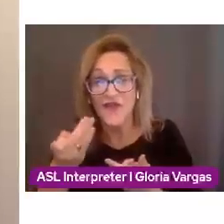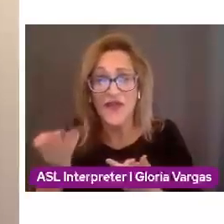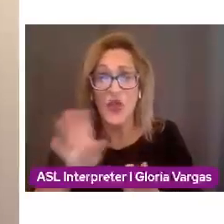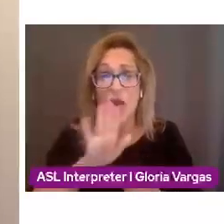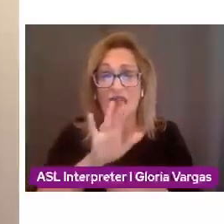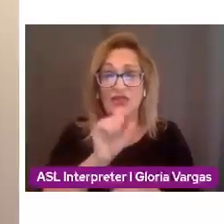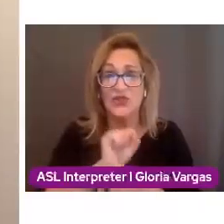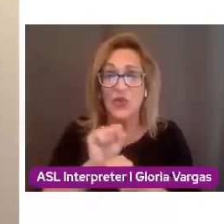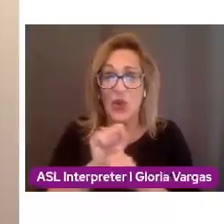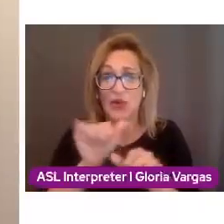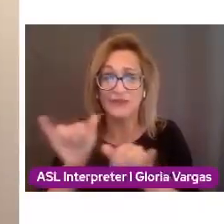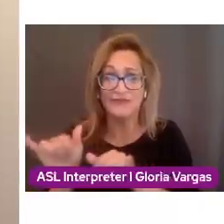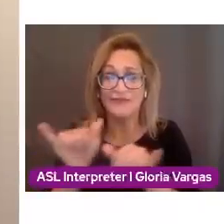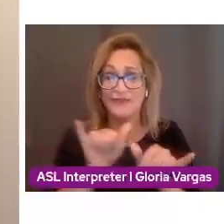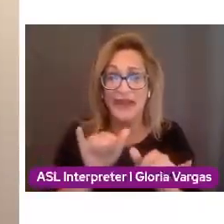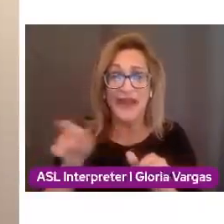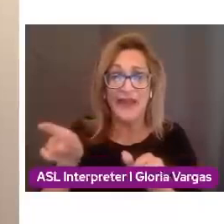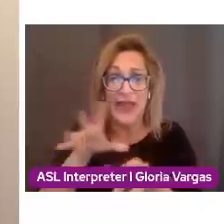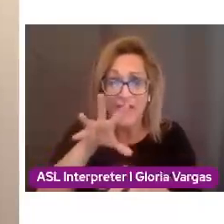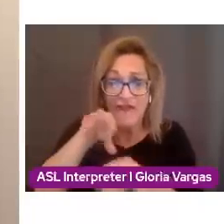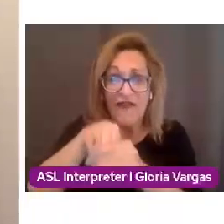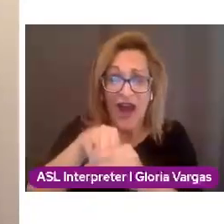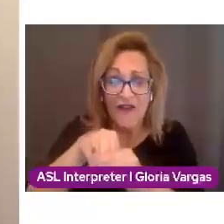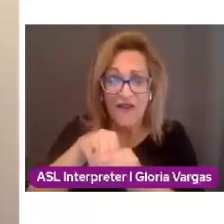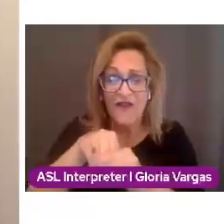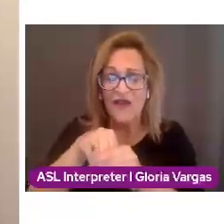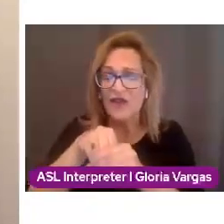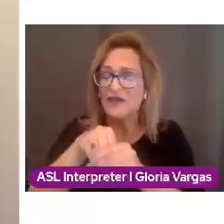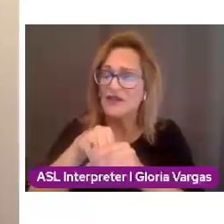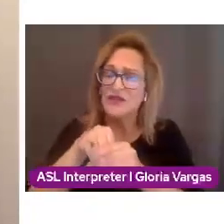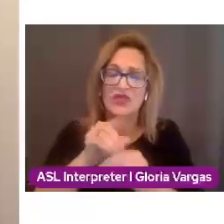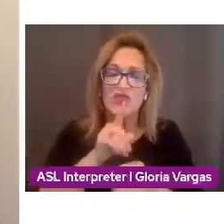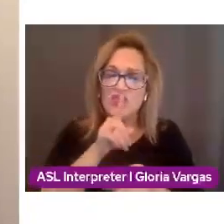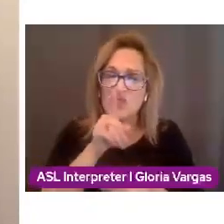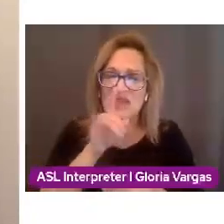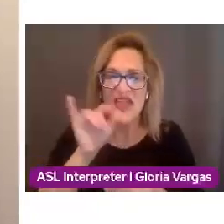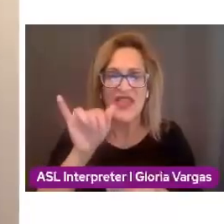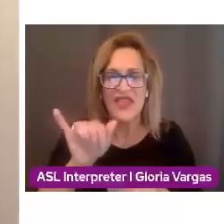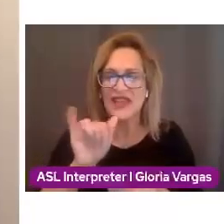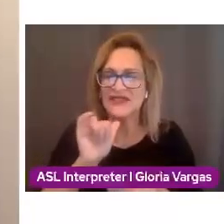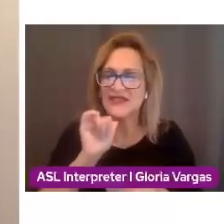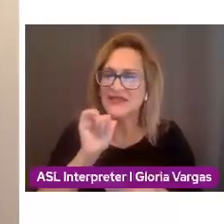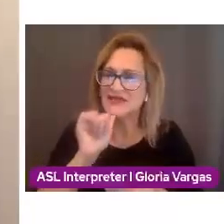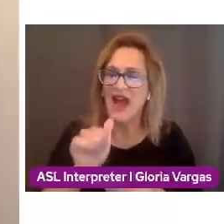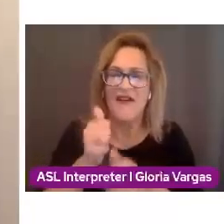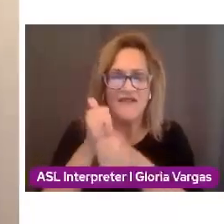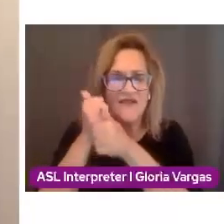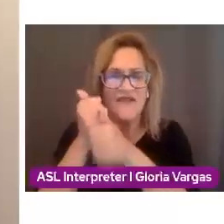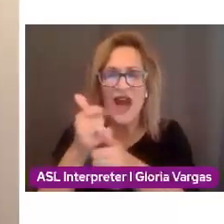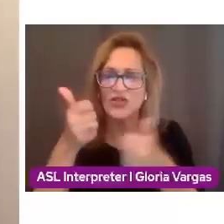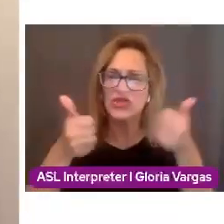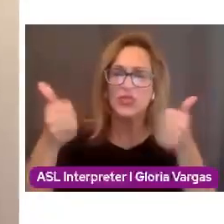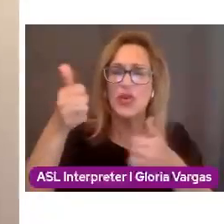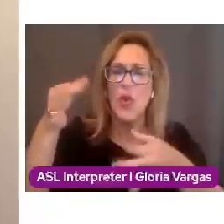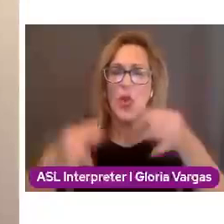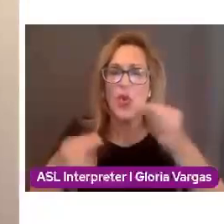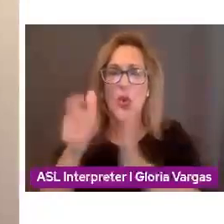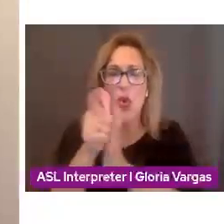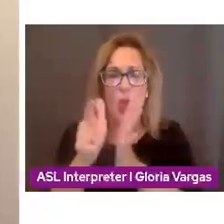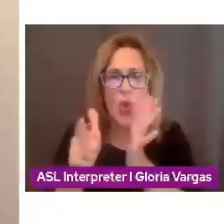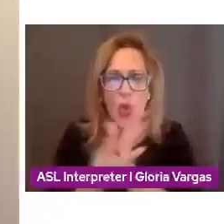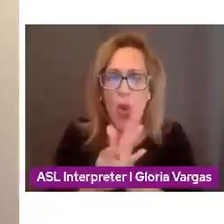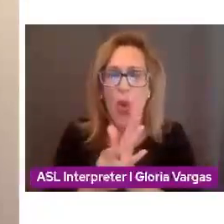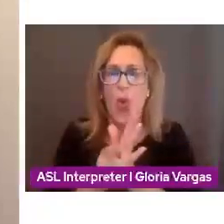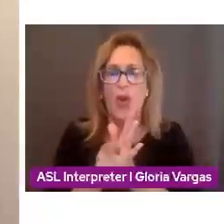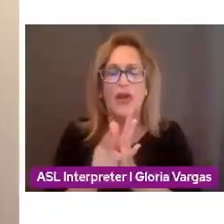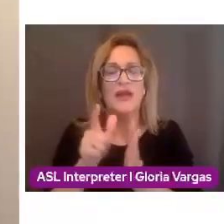have participated and engaged in, is foundationally delegitimizing to the Supreme Court. And it is our responsibility,